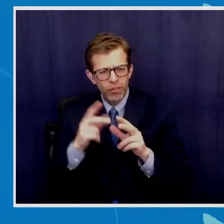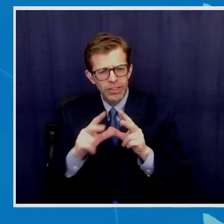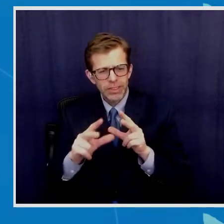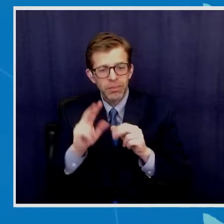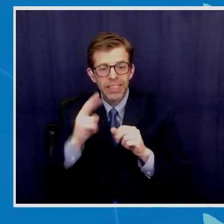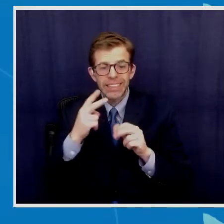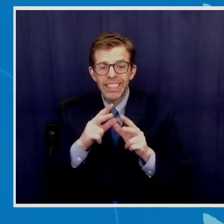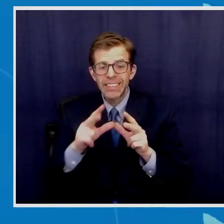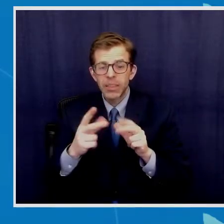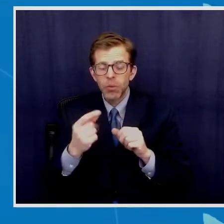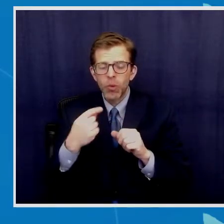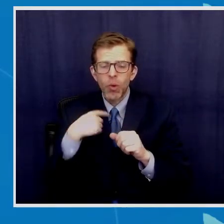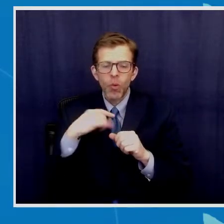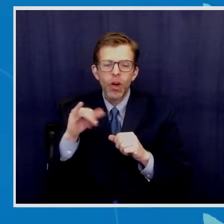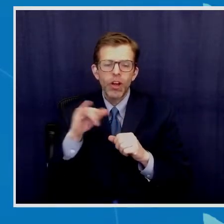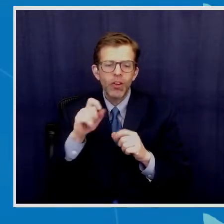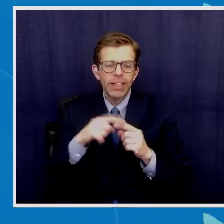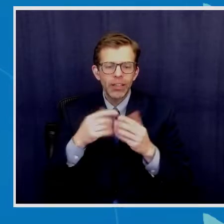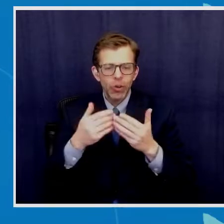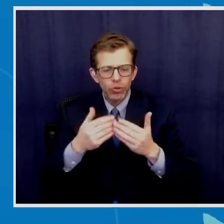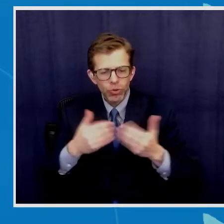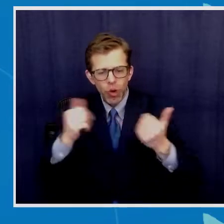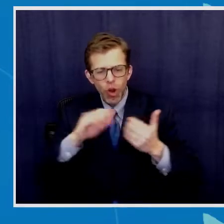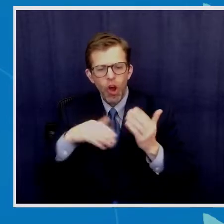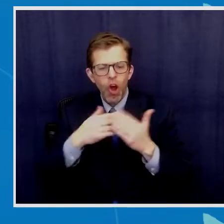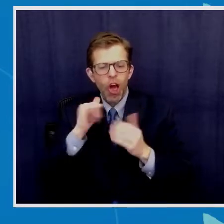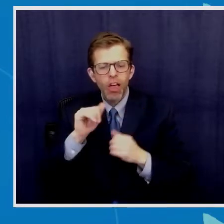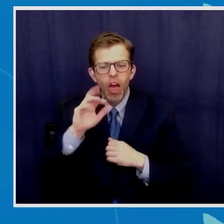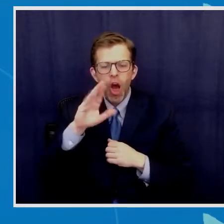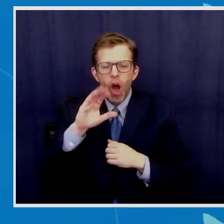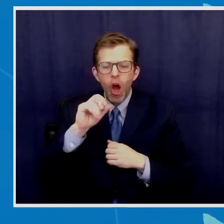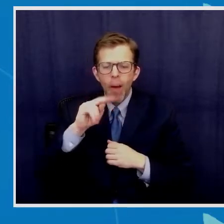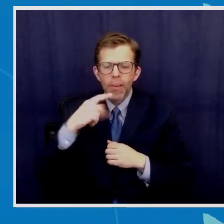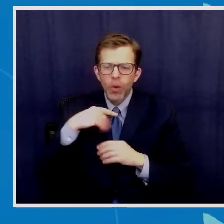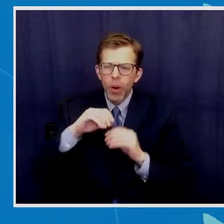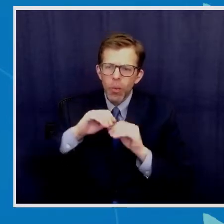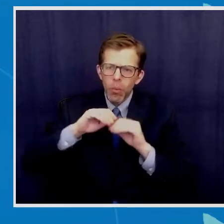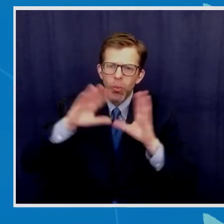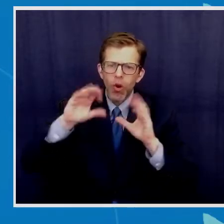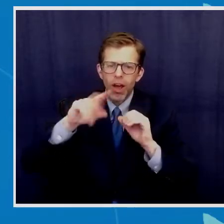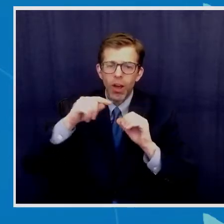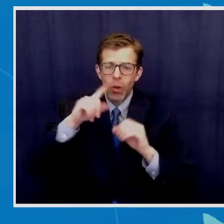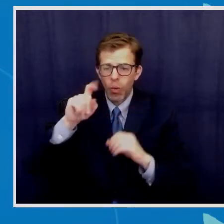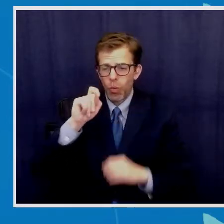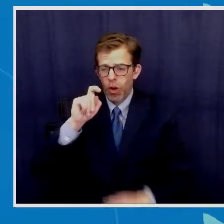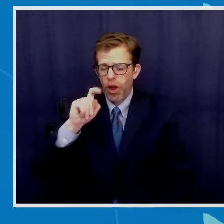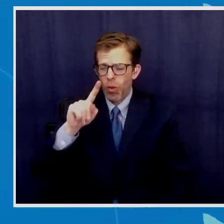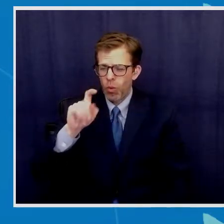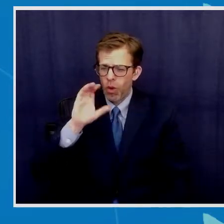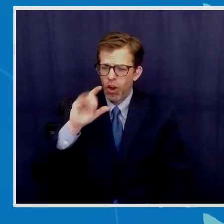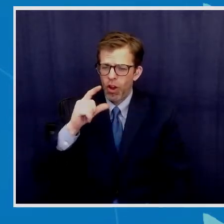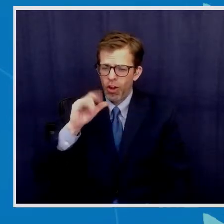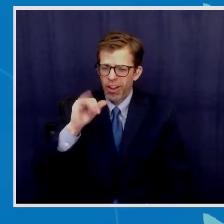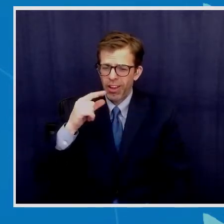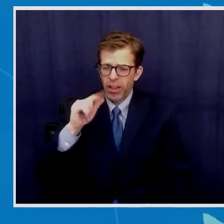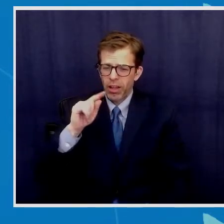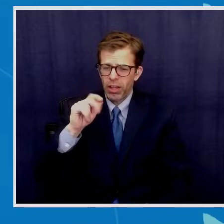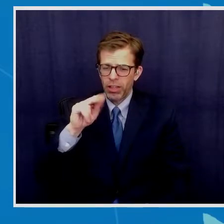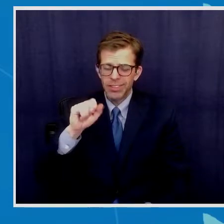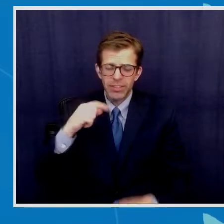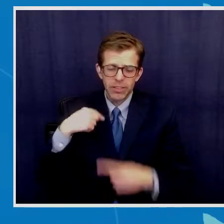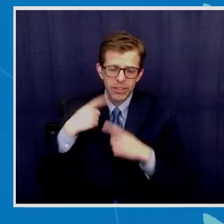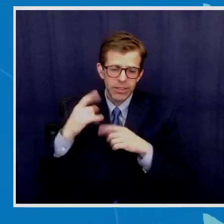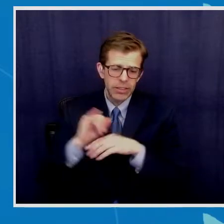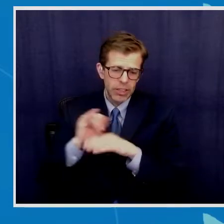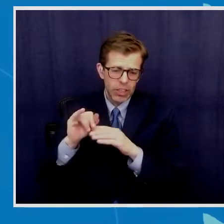to sequester all the carbon that we've put out. We've put out 100 gigatons of carbon since the first industrial revolution. We